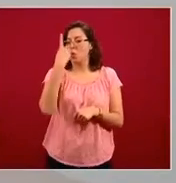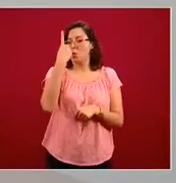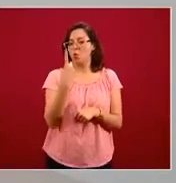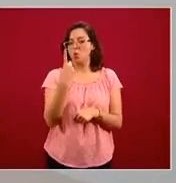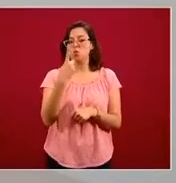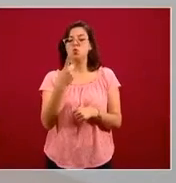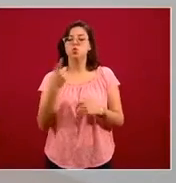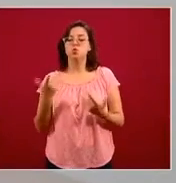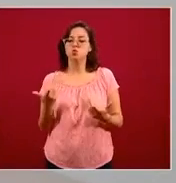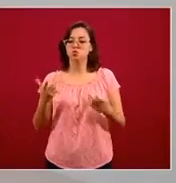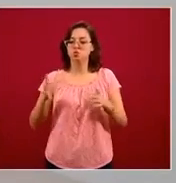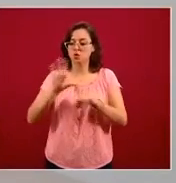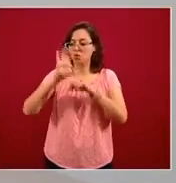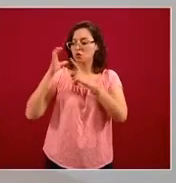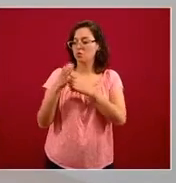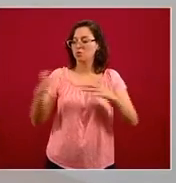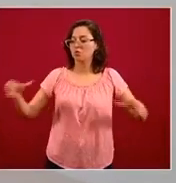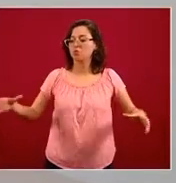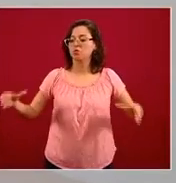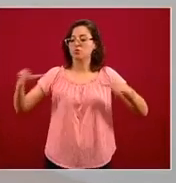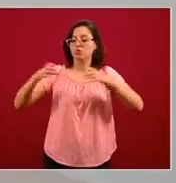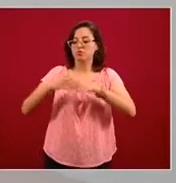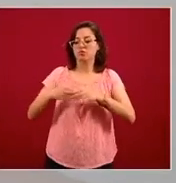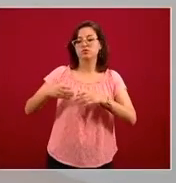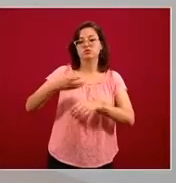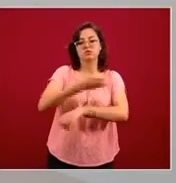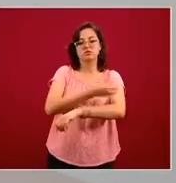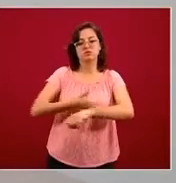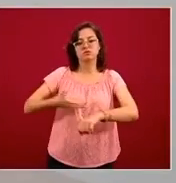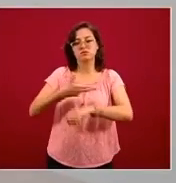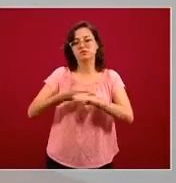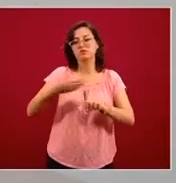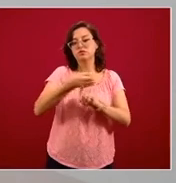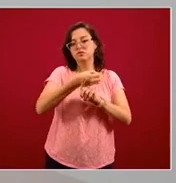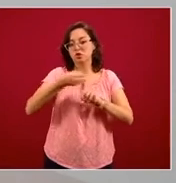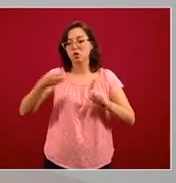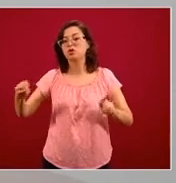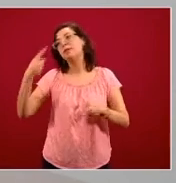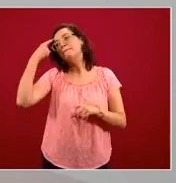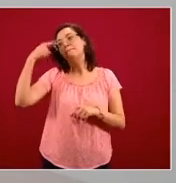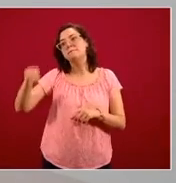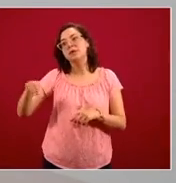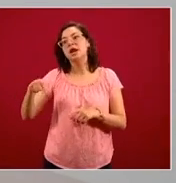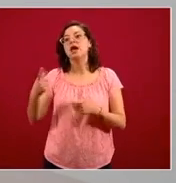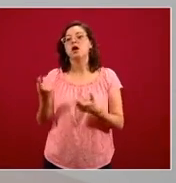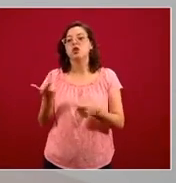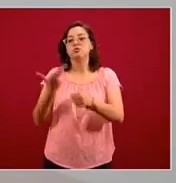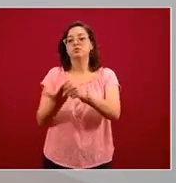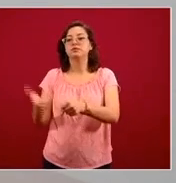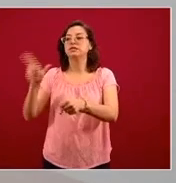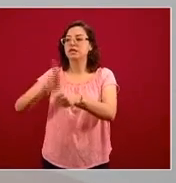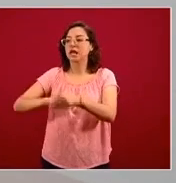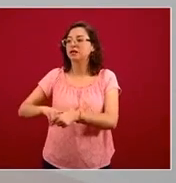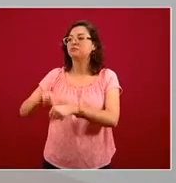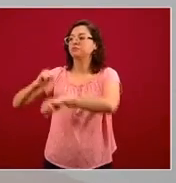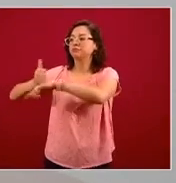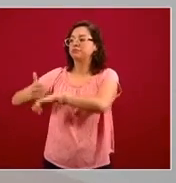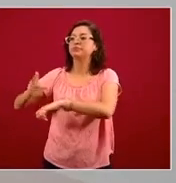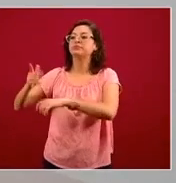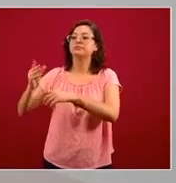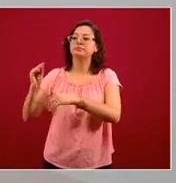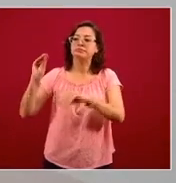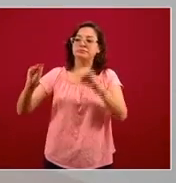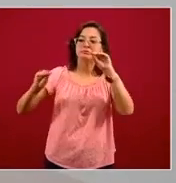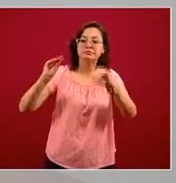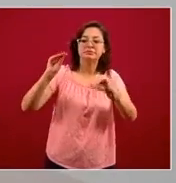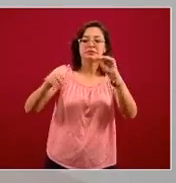we're preparing a command center where we're going to be dealing with all the logistics to be able to install